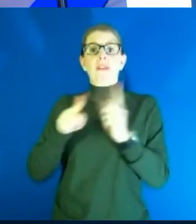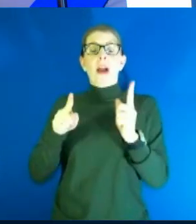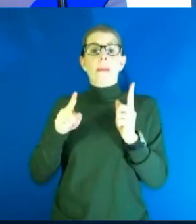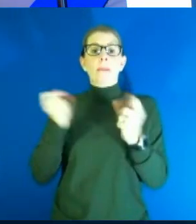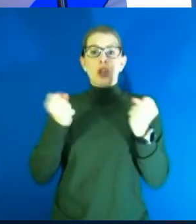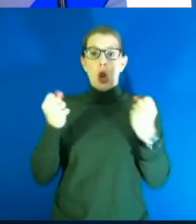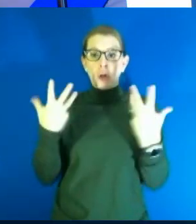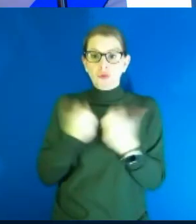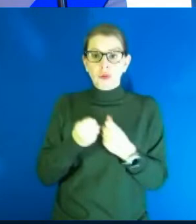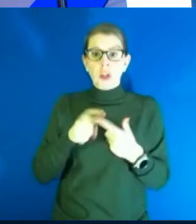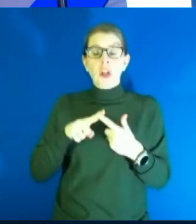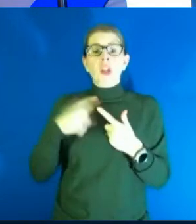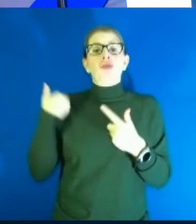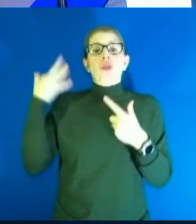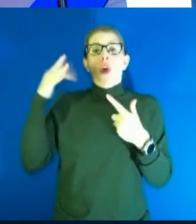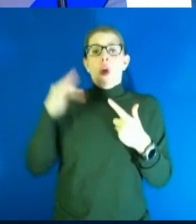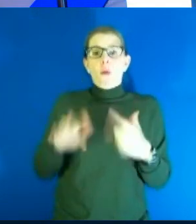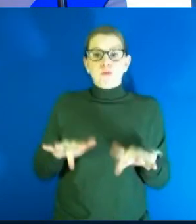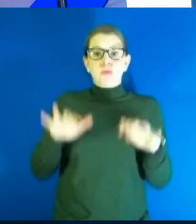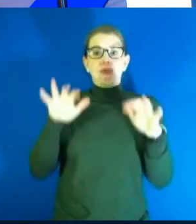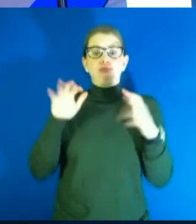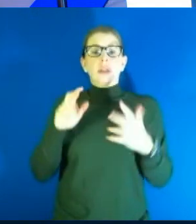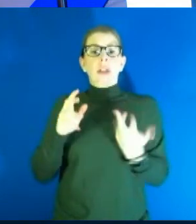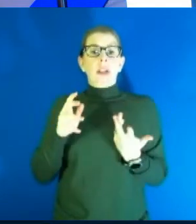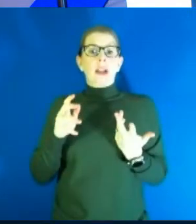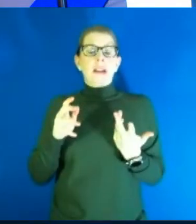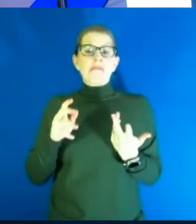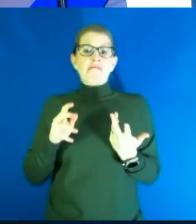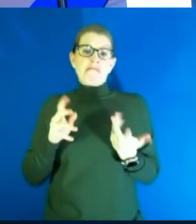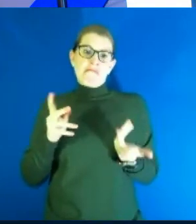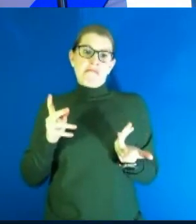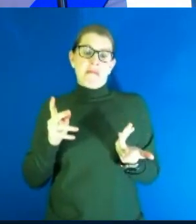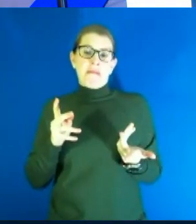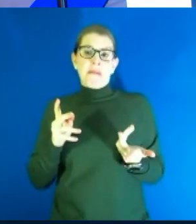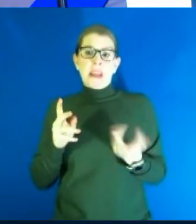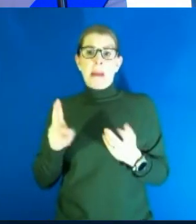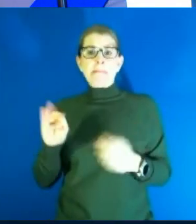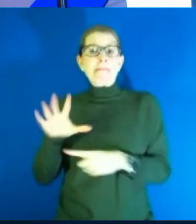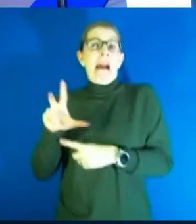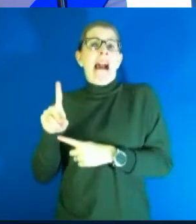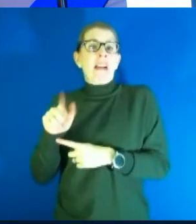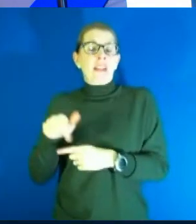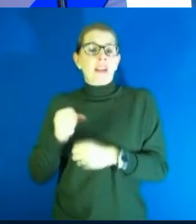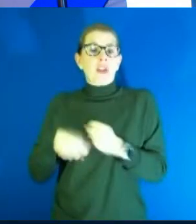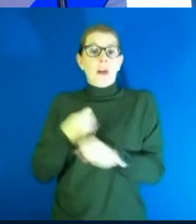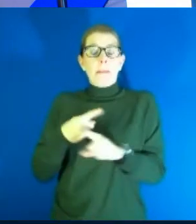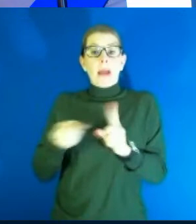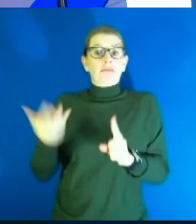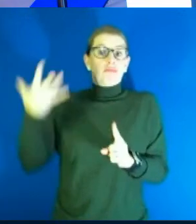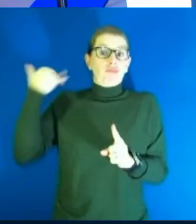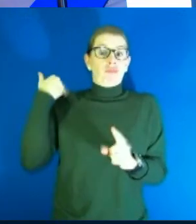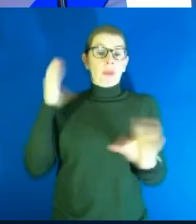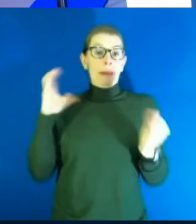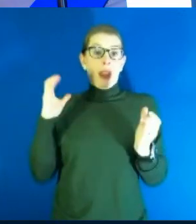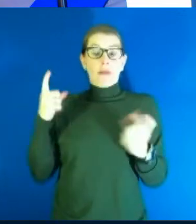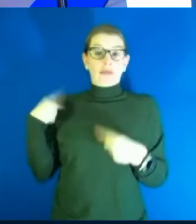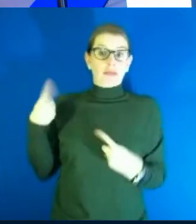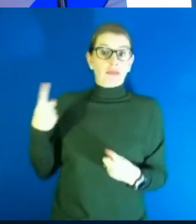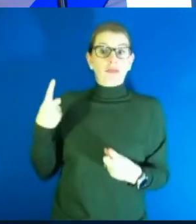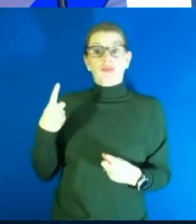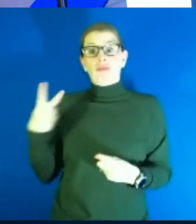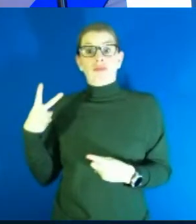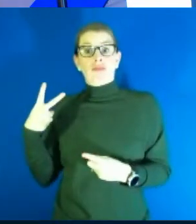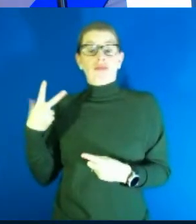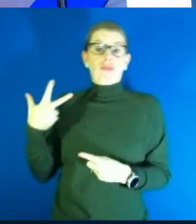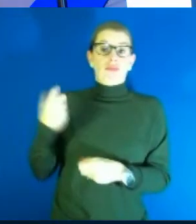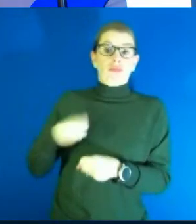recent snowstorms. It's been pretty somewhat mild this year, but in the past, if you compare the last couple of years, this